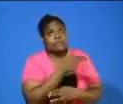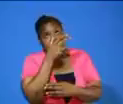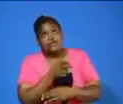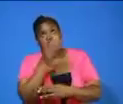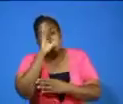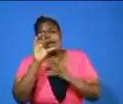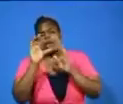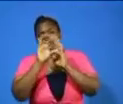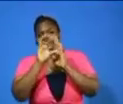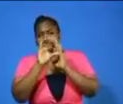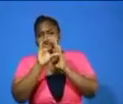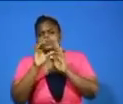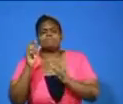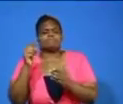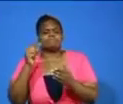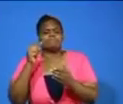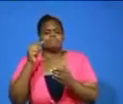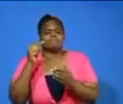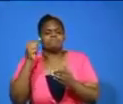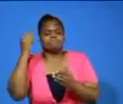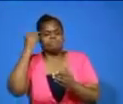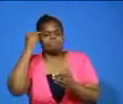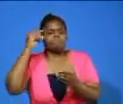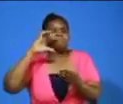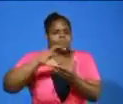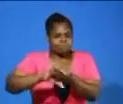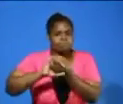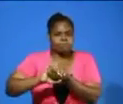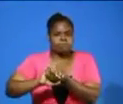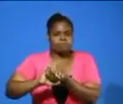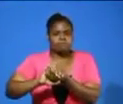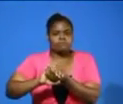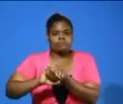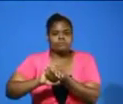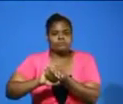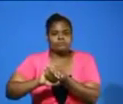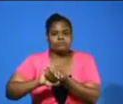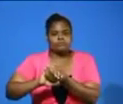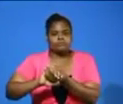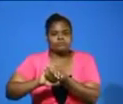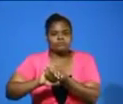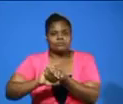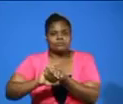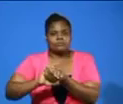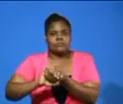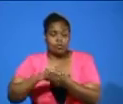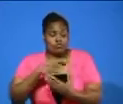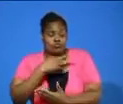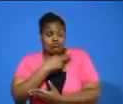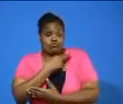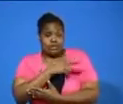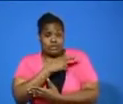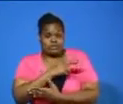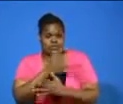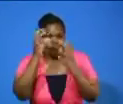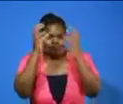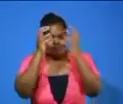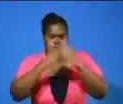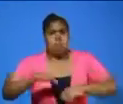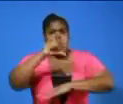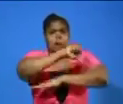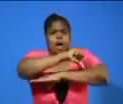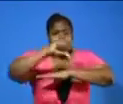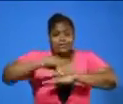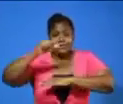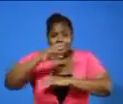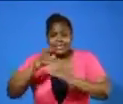very foundation of her national existence. Religiously, they had thrown down God's altars,